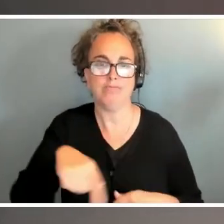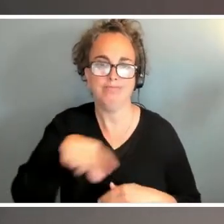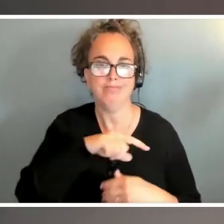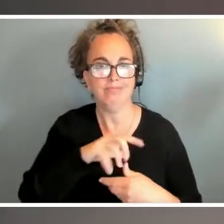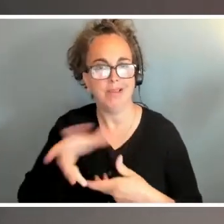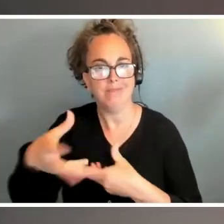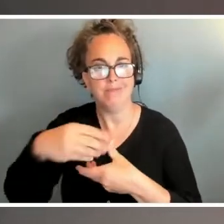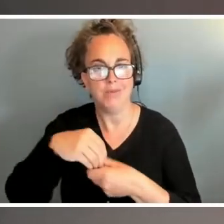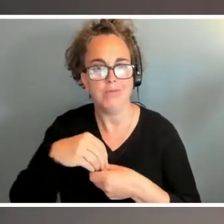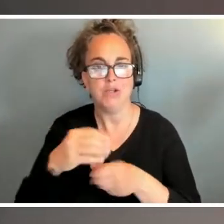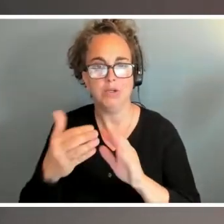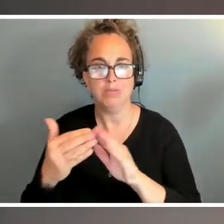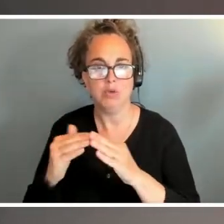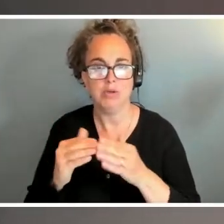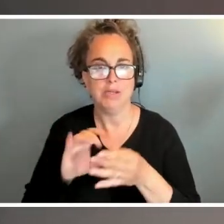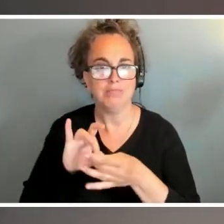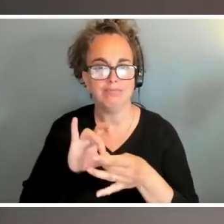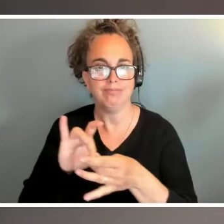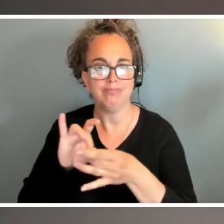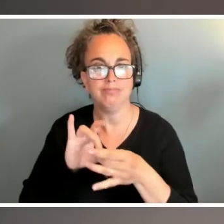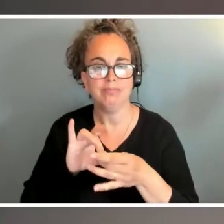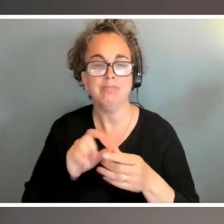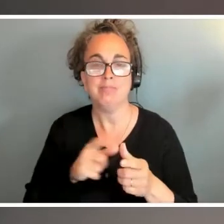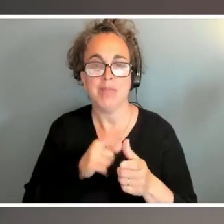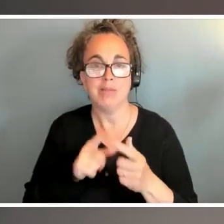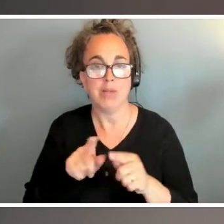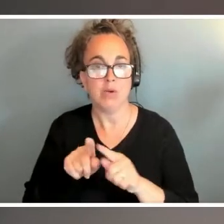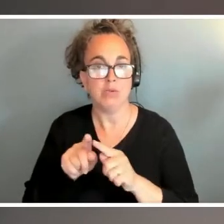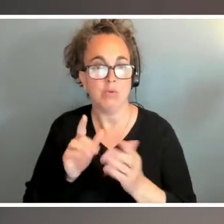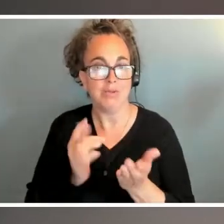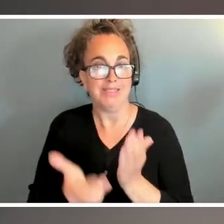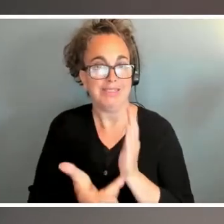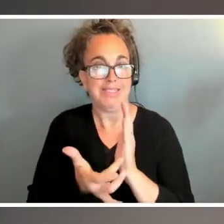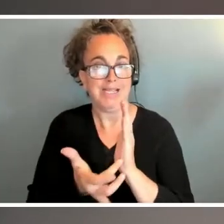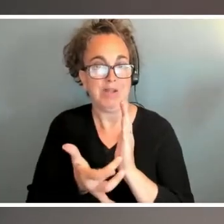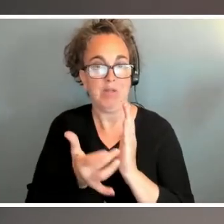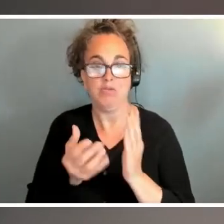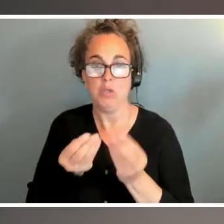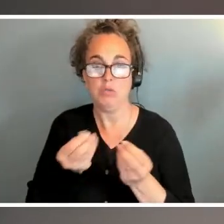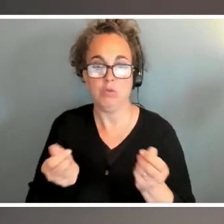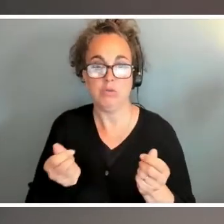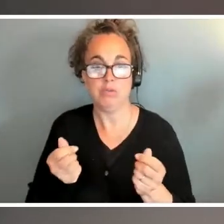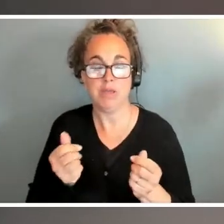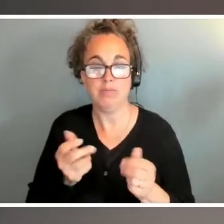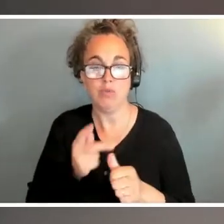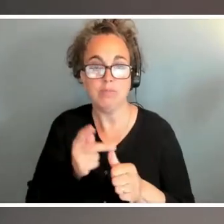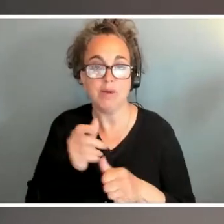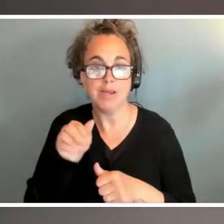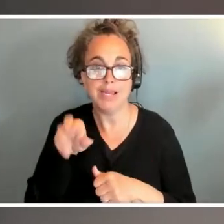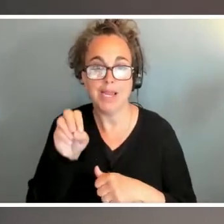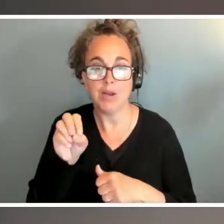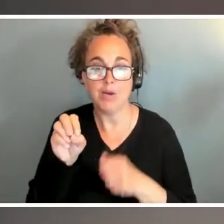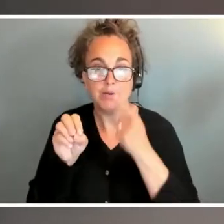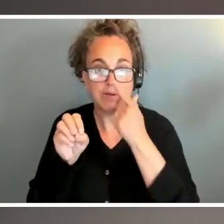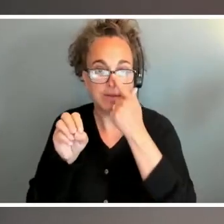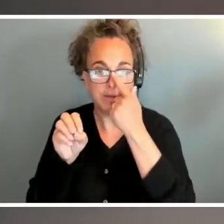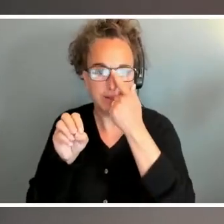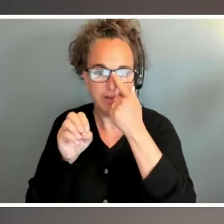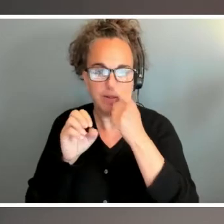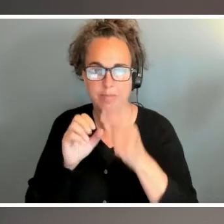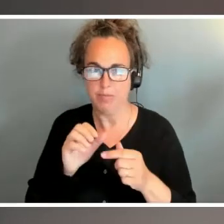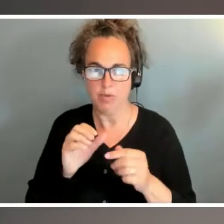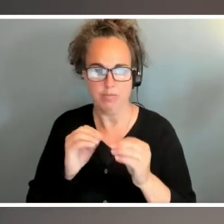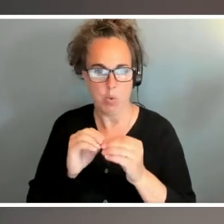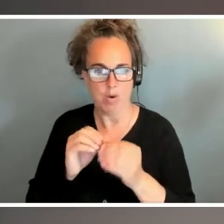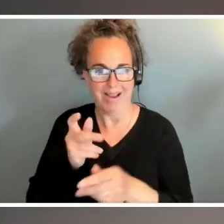engagement. And we also heard about technology solutions that primary care clinicians are using to ensure care coordination and